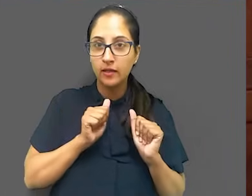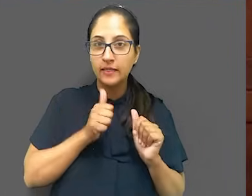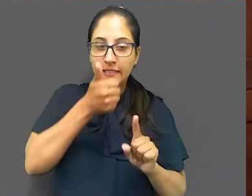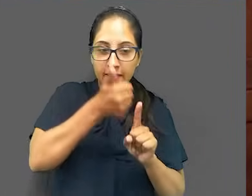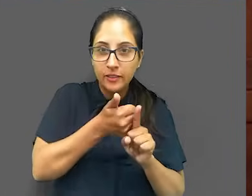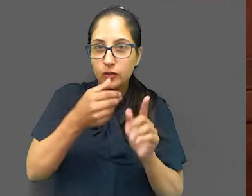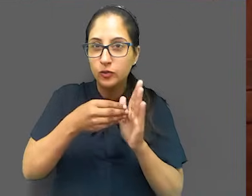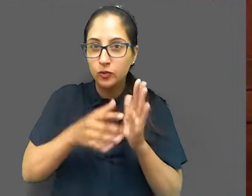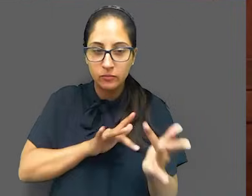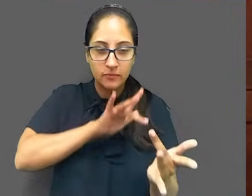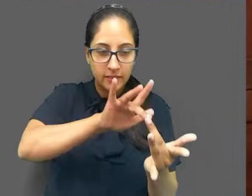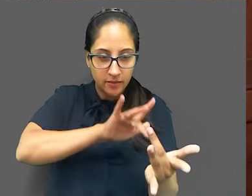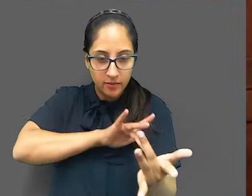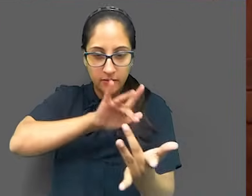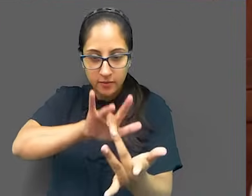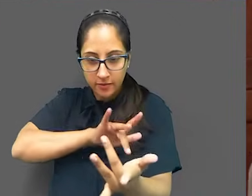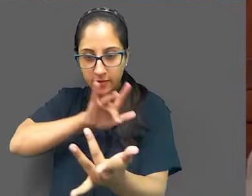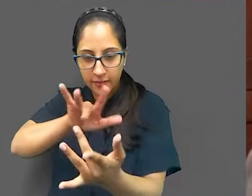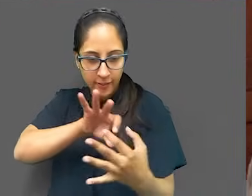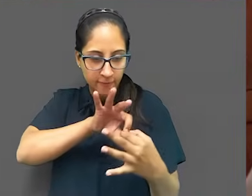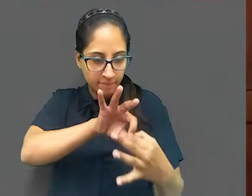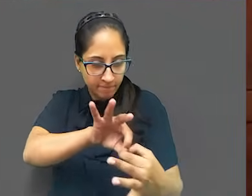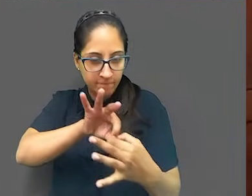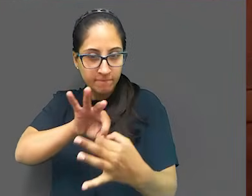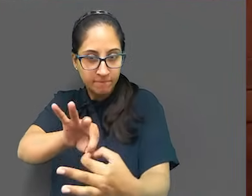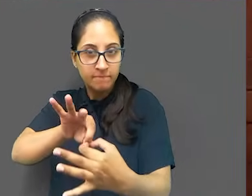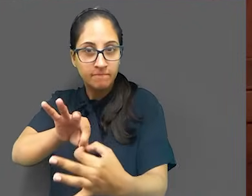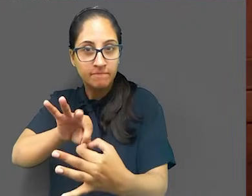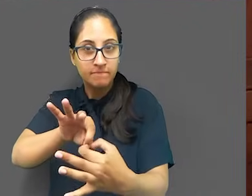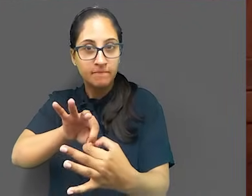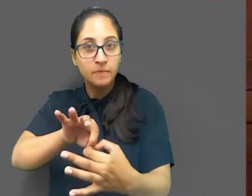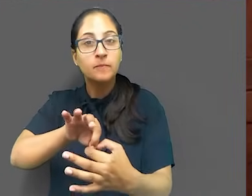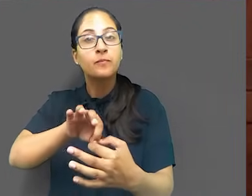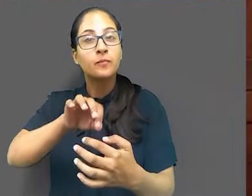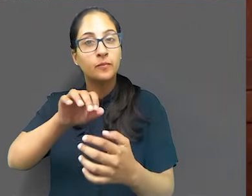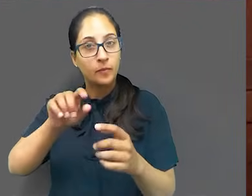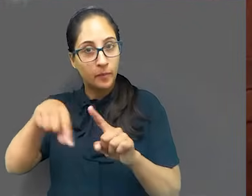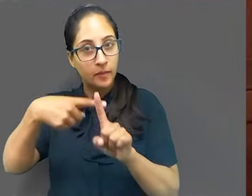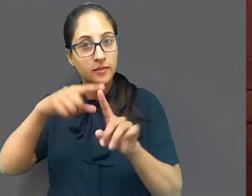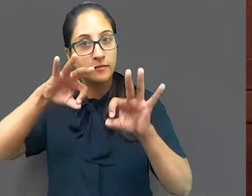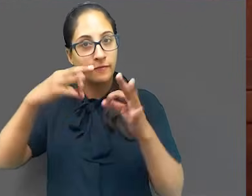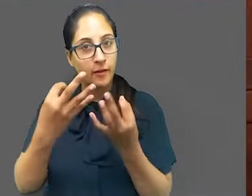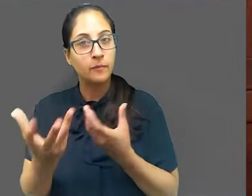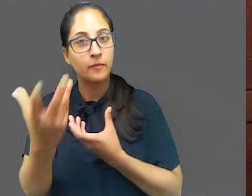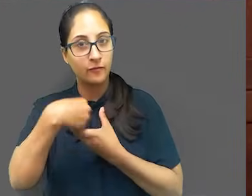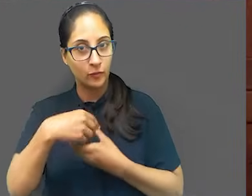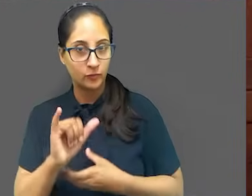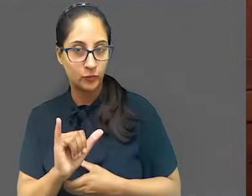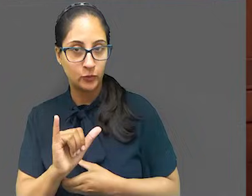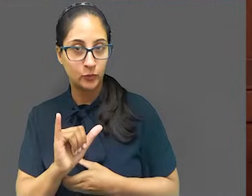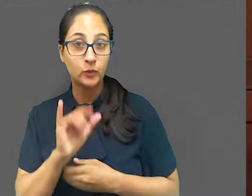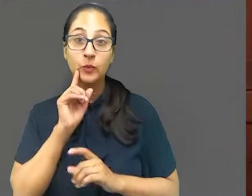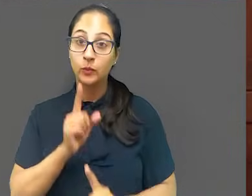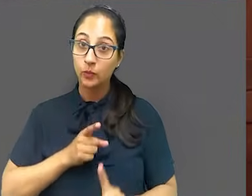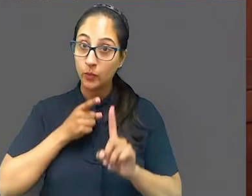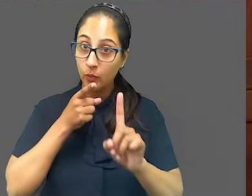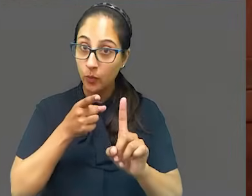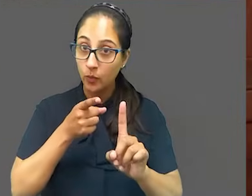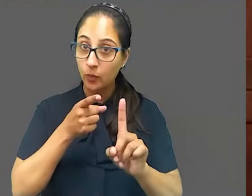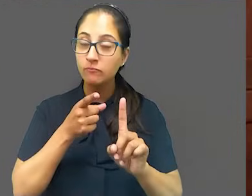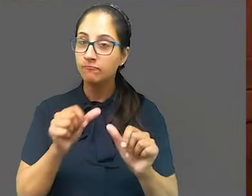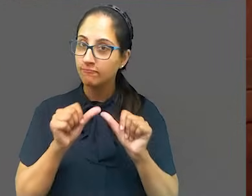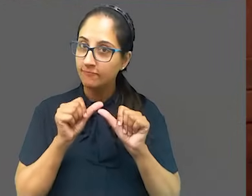students and the family members, so that on that basis, we can design and create meaningful, relevant, and